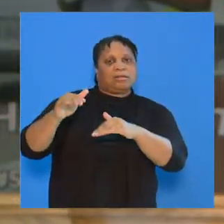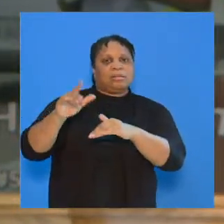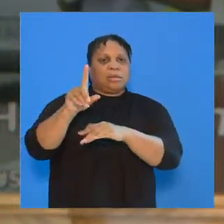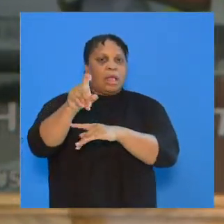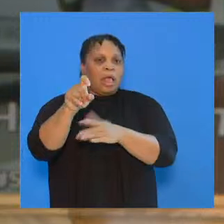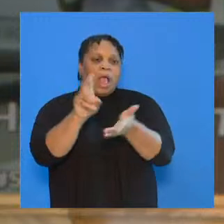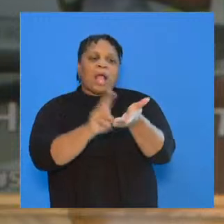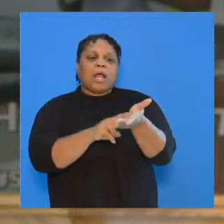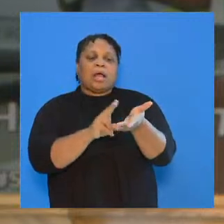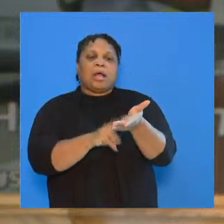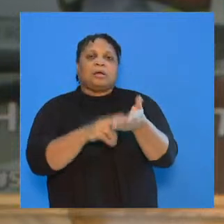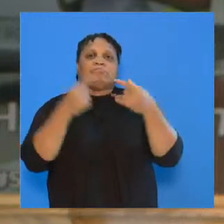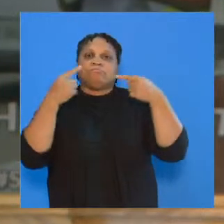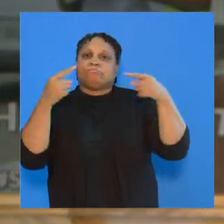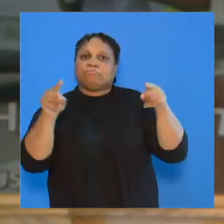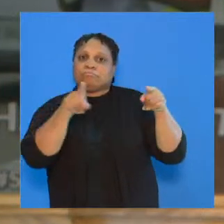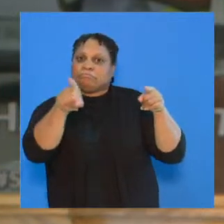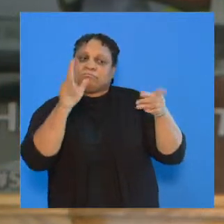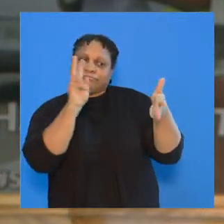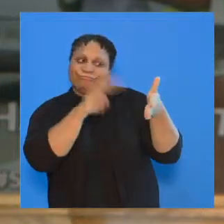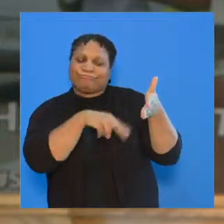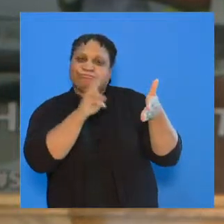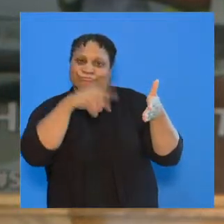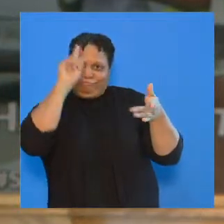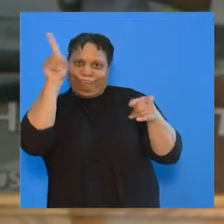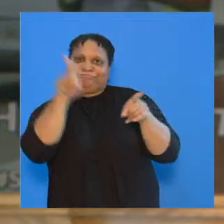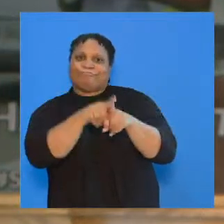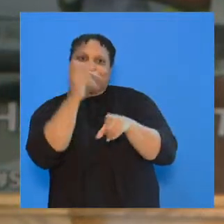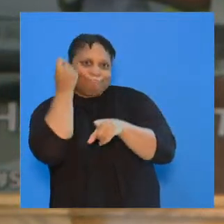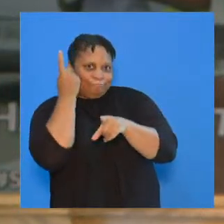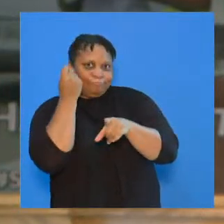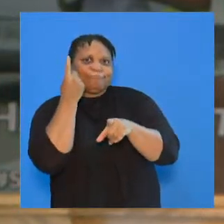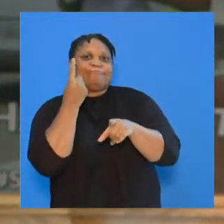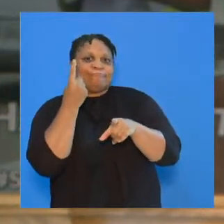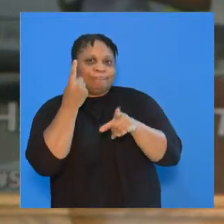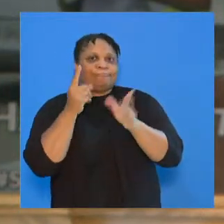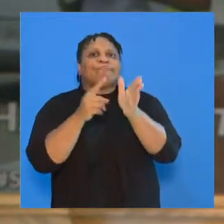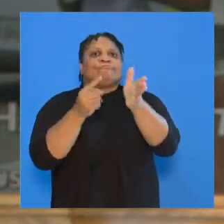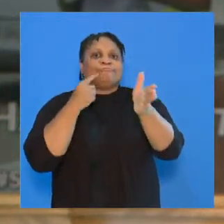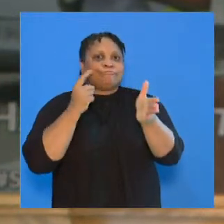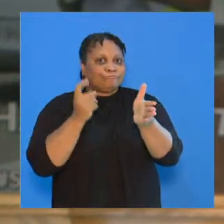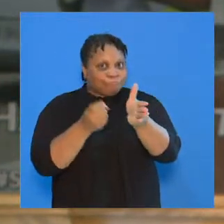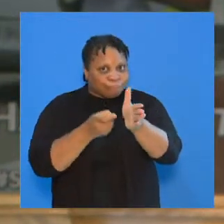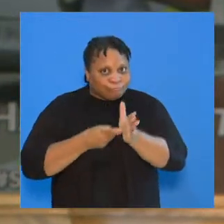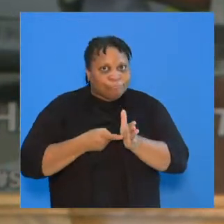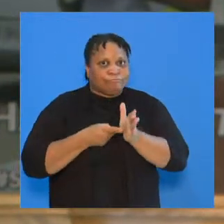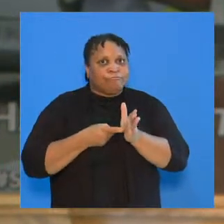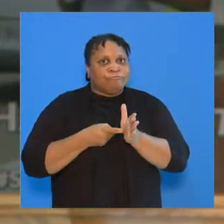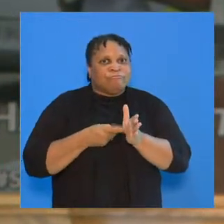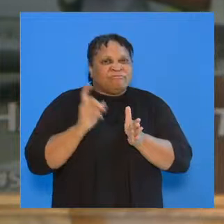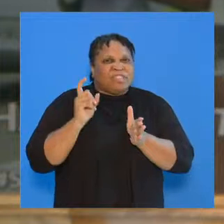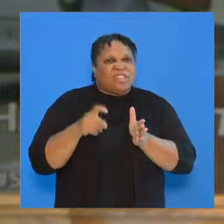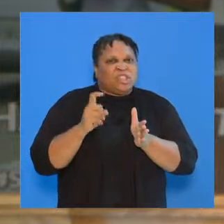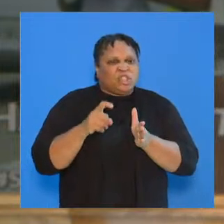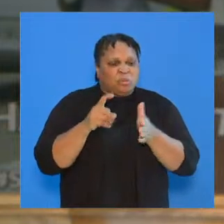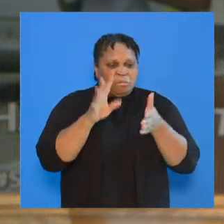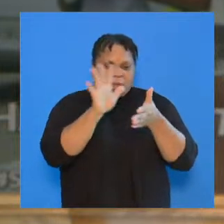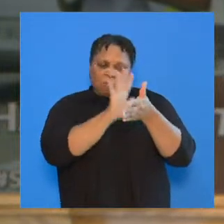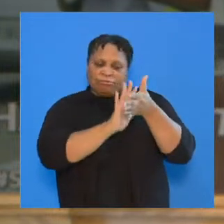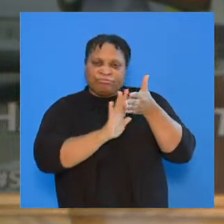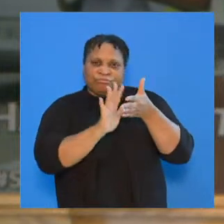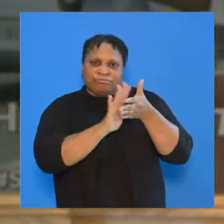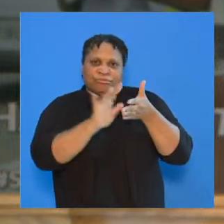to sign a declaration saying that you have read and understood their obligations. You should be screened for illness prior to